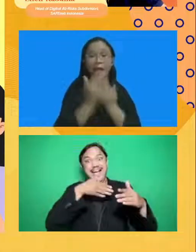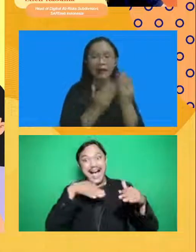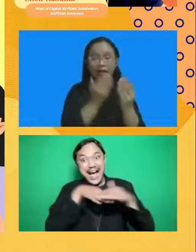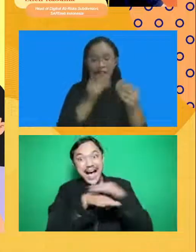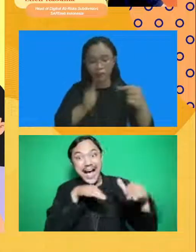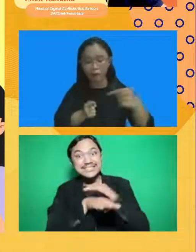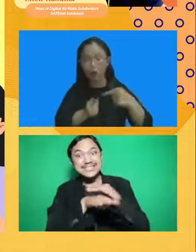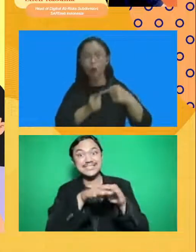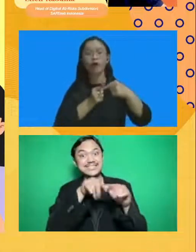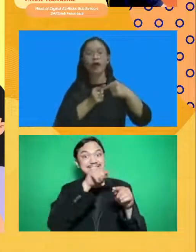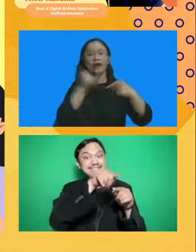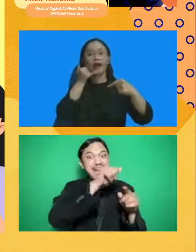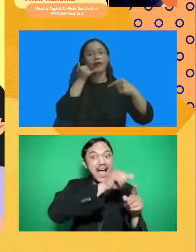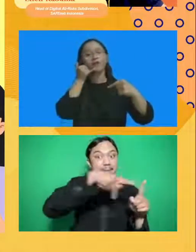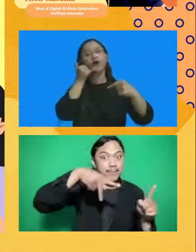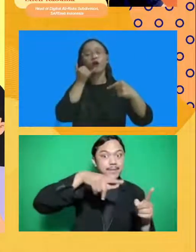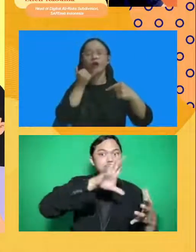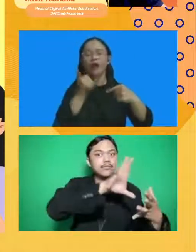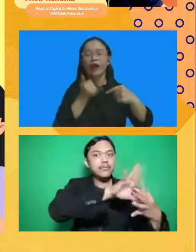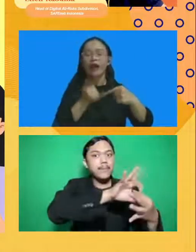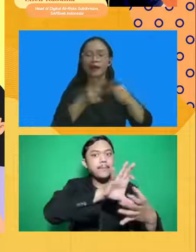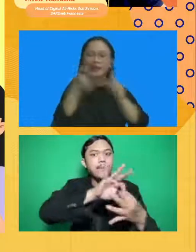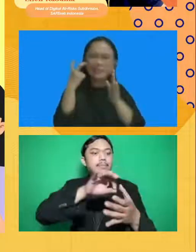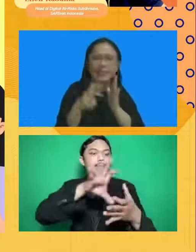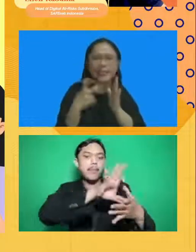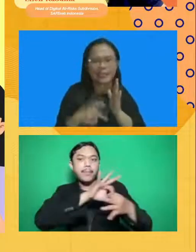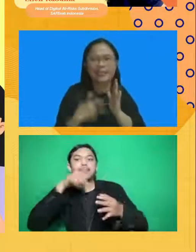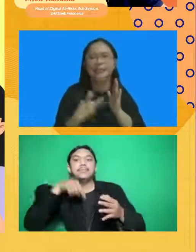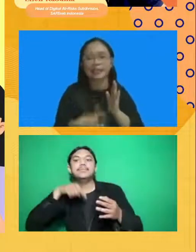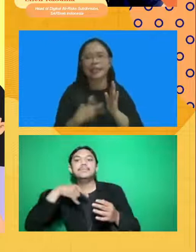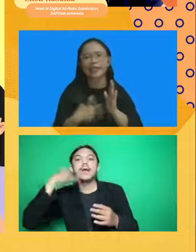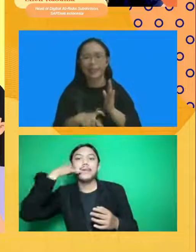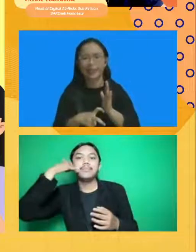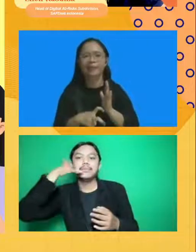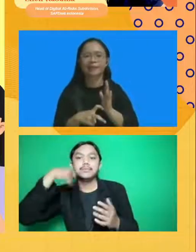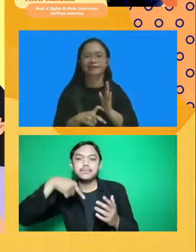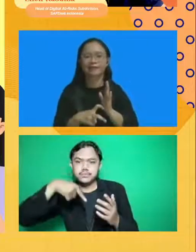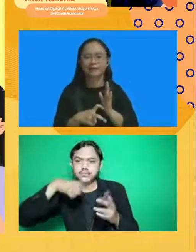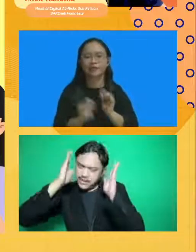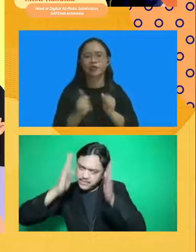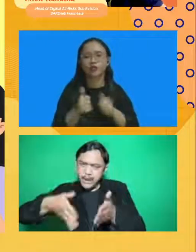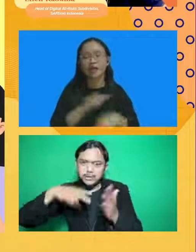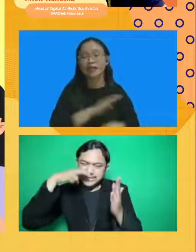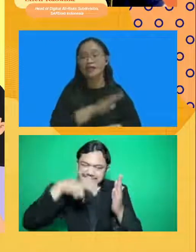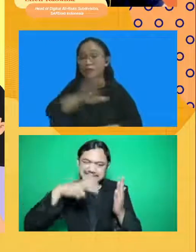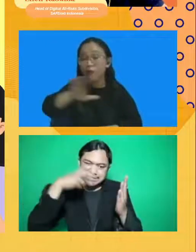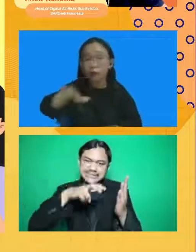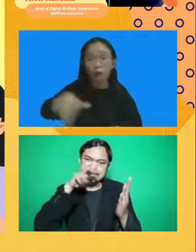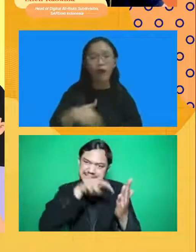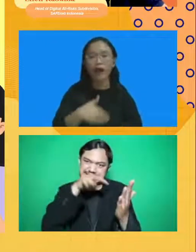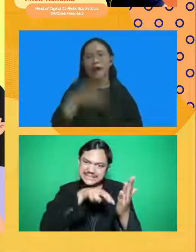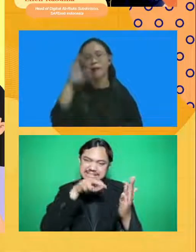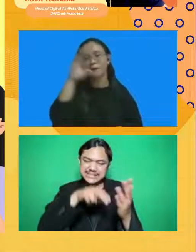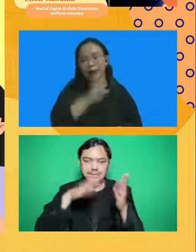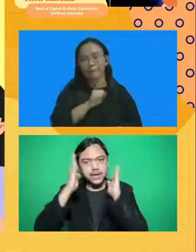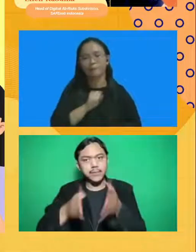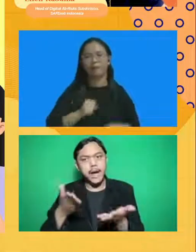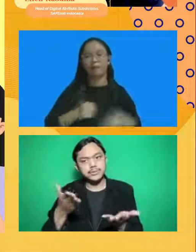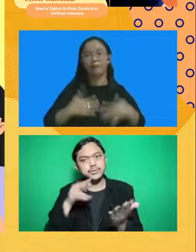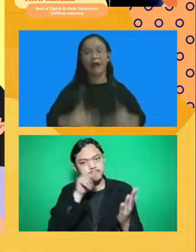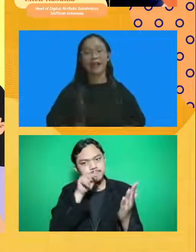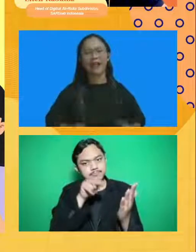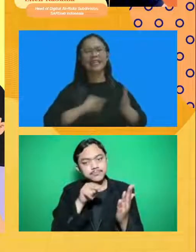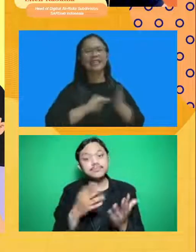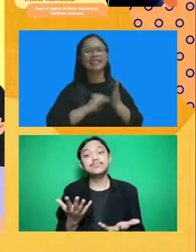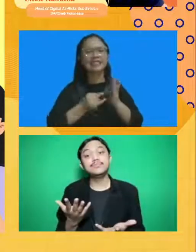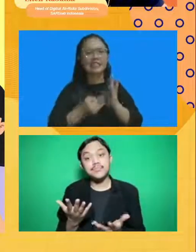more people could be included and understand about their own digital body, how to be safe, and